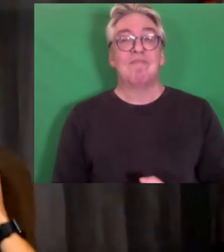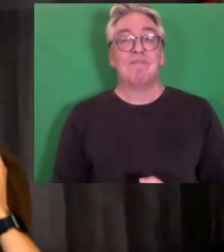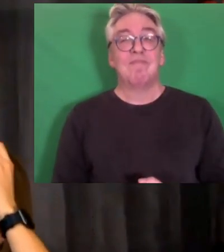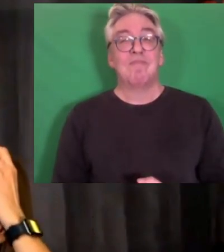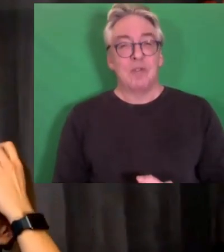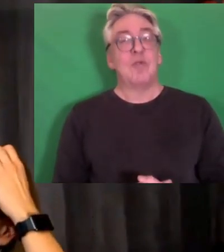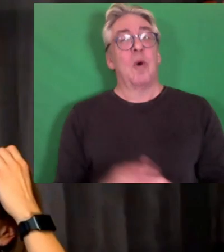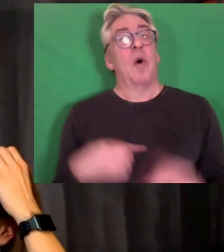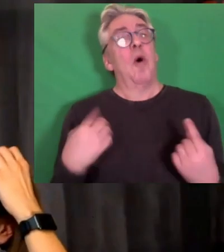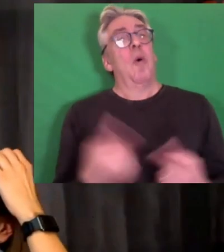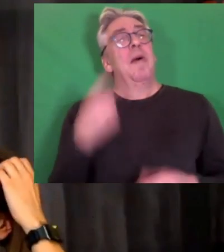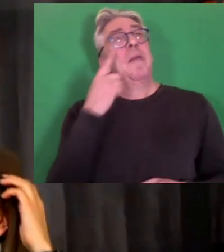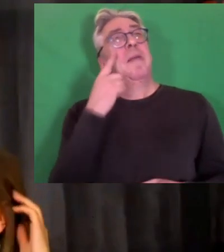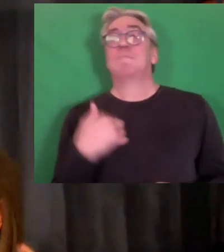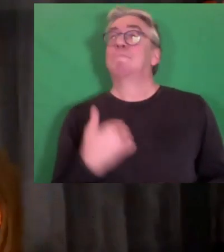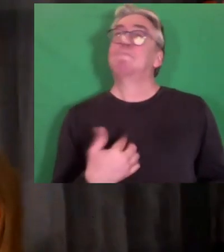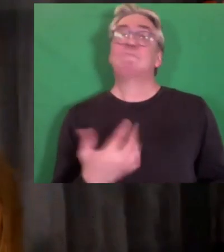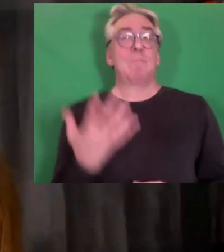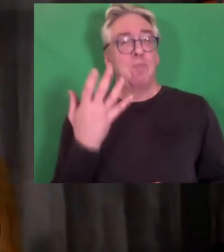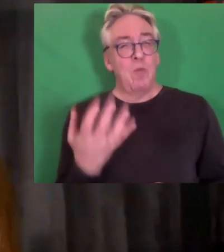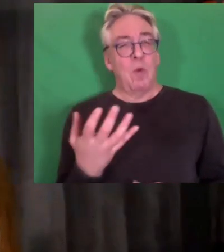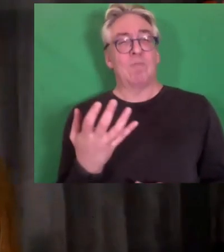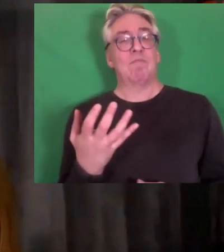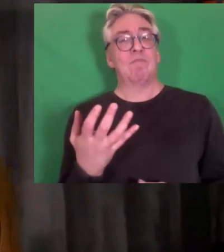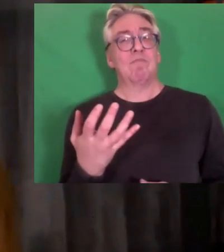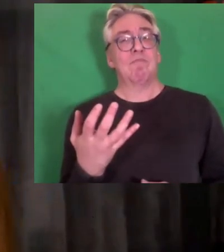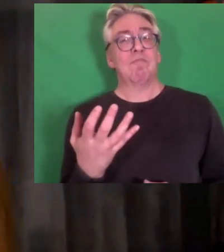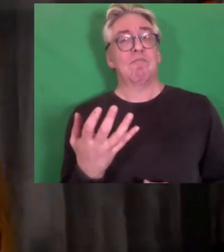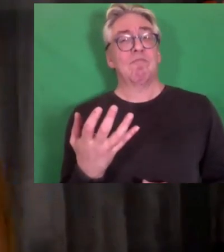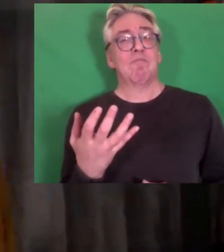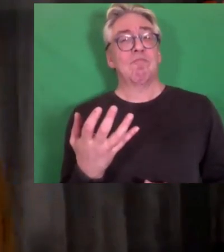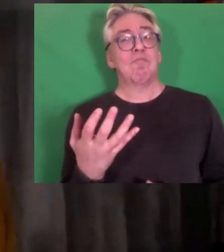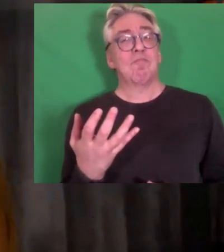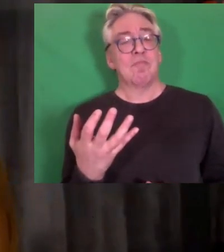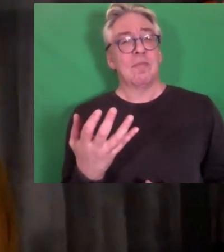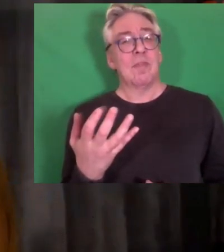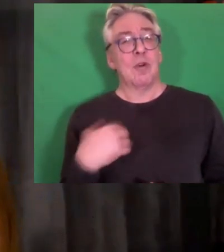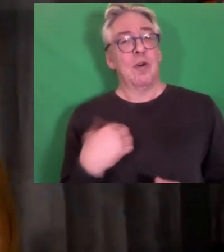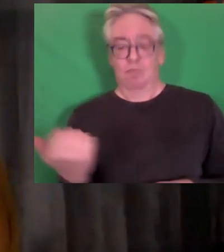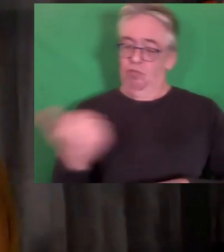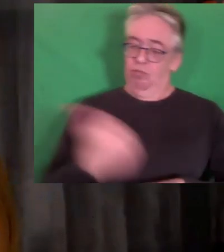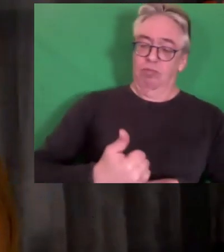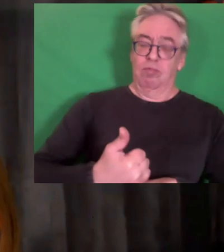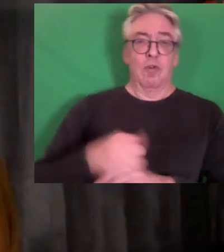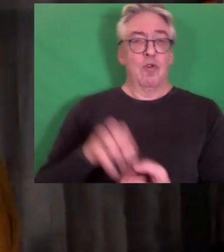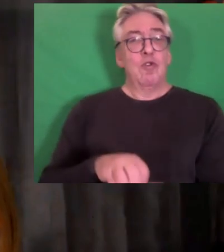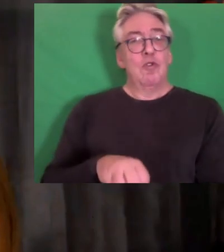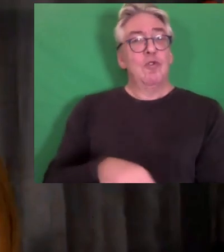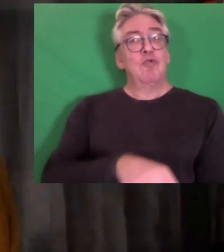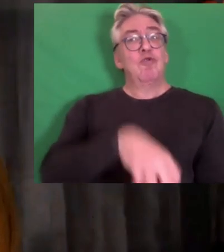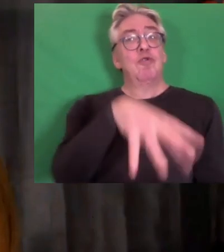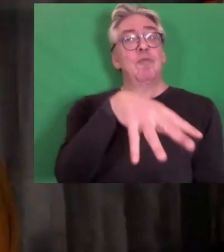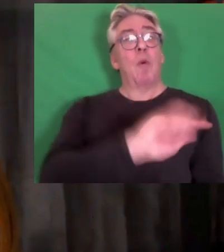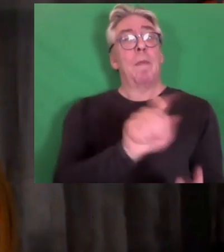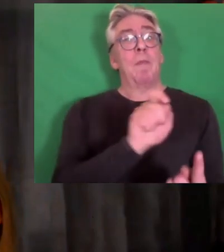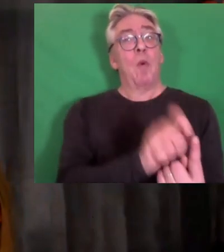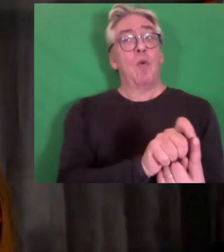in connection with the Spawnpoint event with Icy, right? It's the trigger for us to go to accessible gaming.